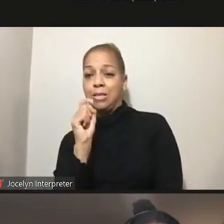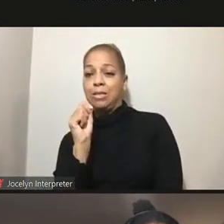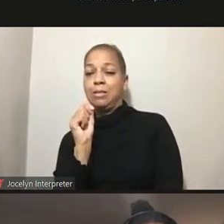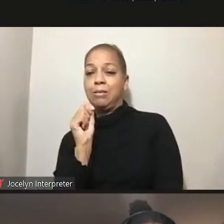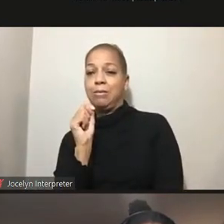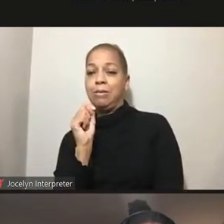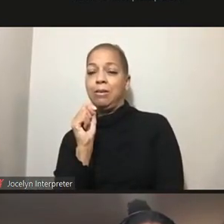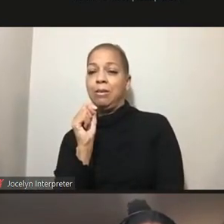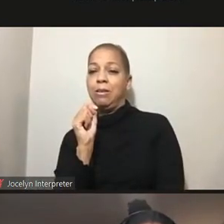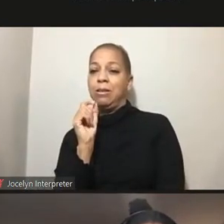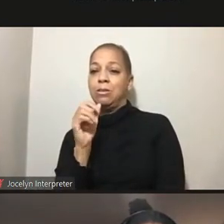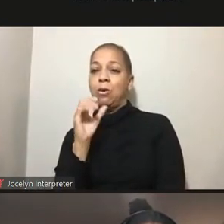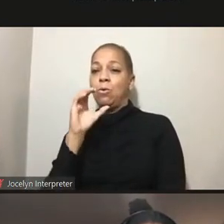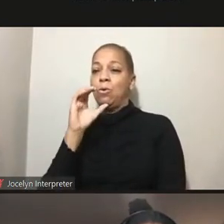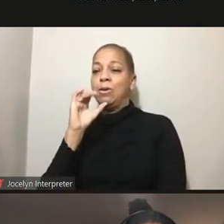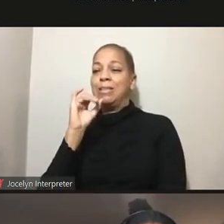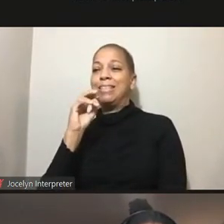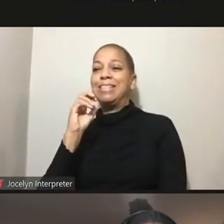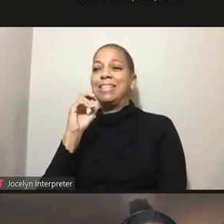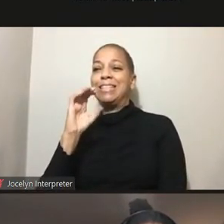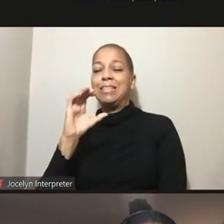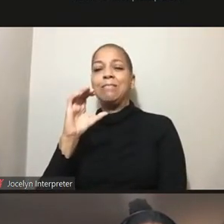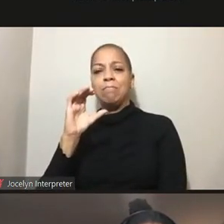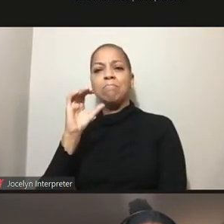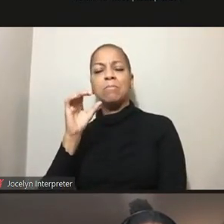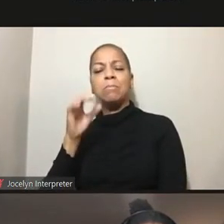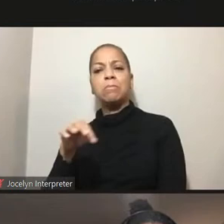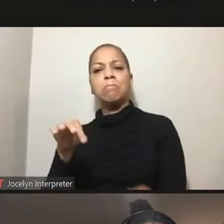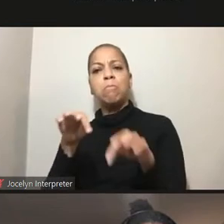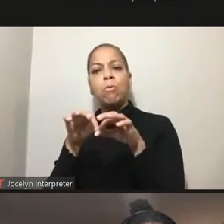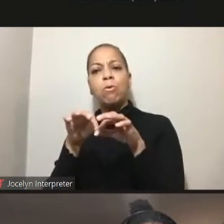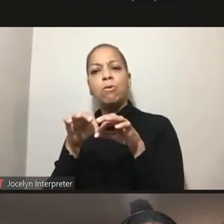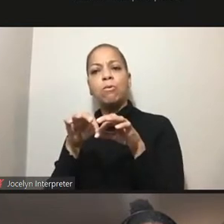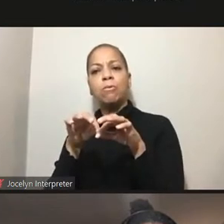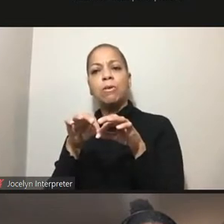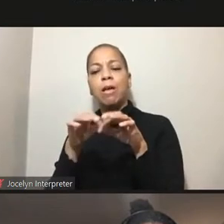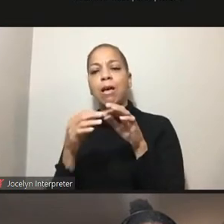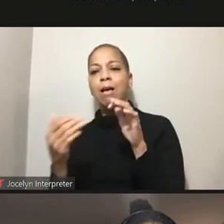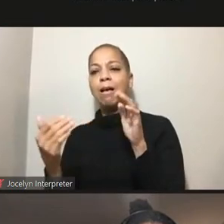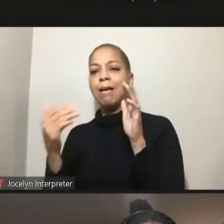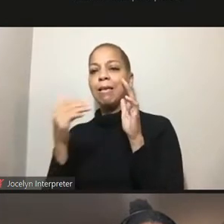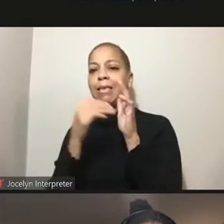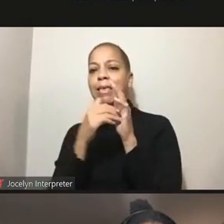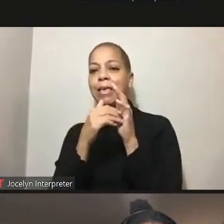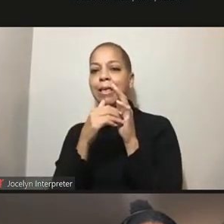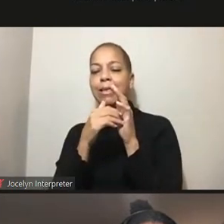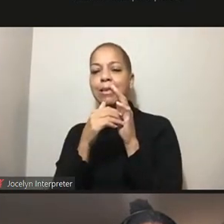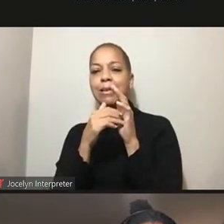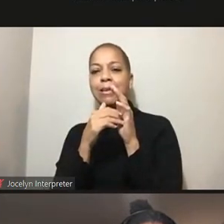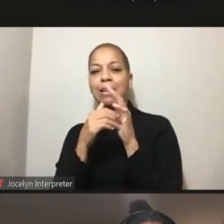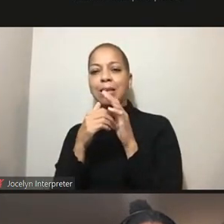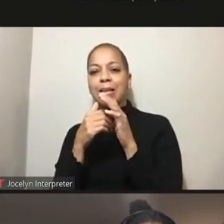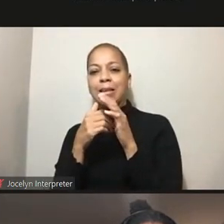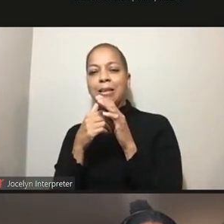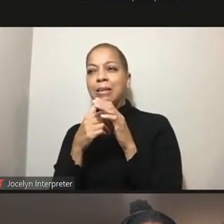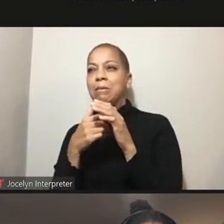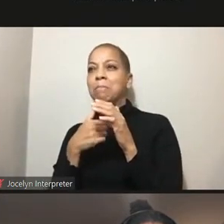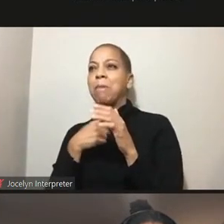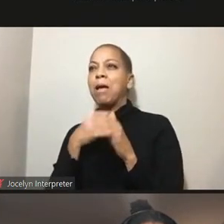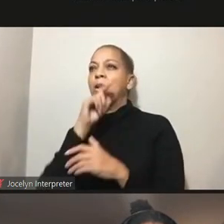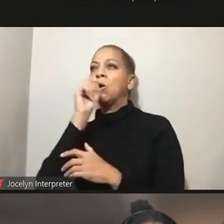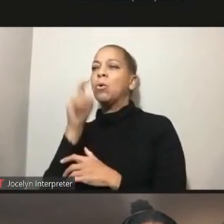And so civic is important to me. You know, I, again, just service. How can I be of service